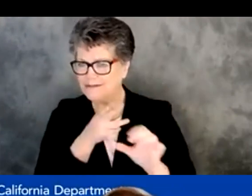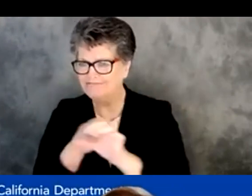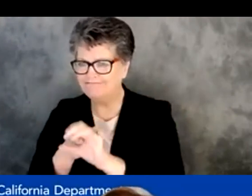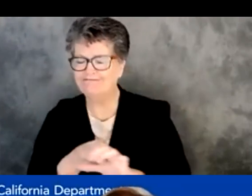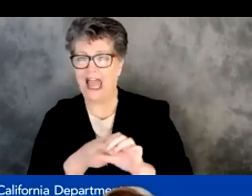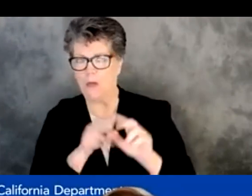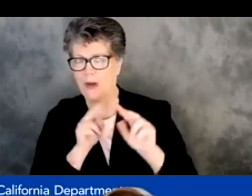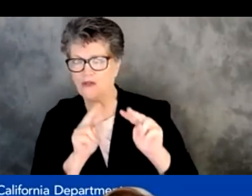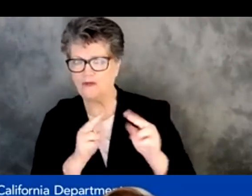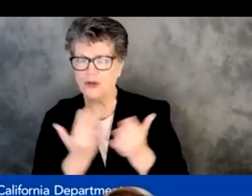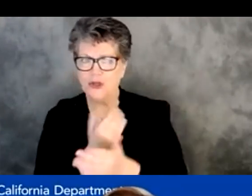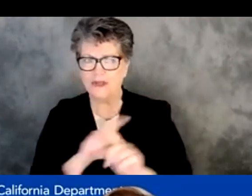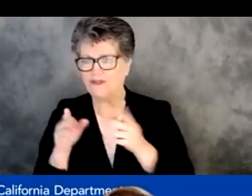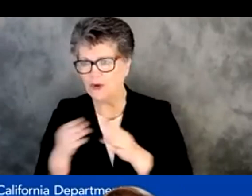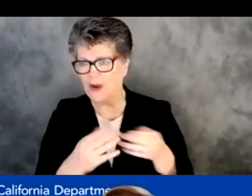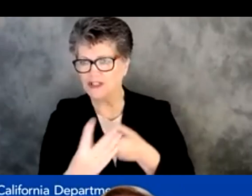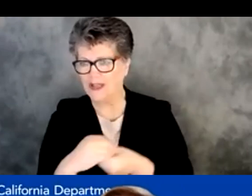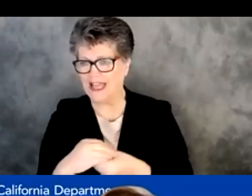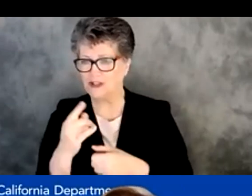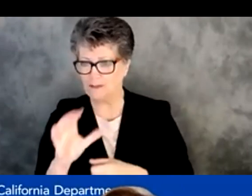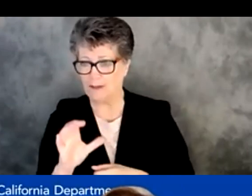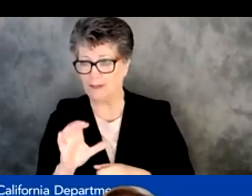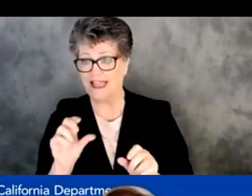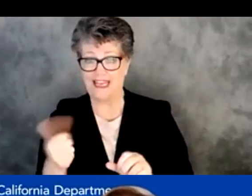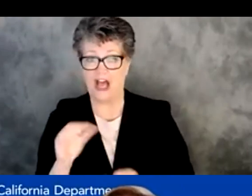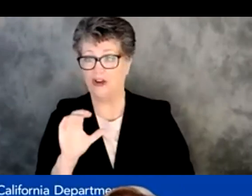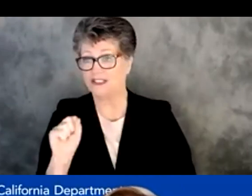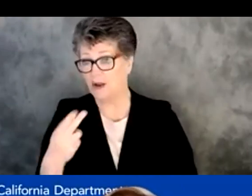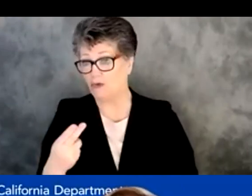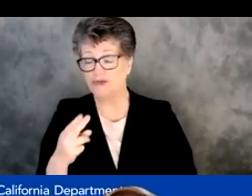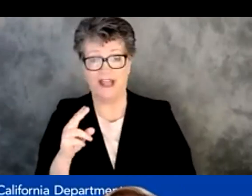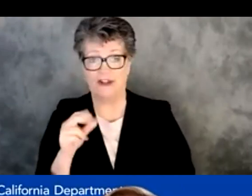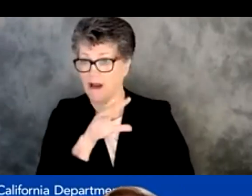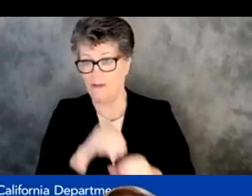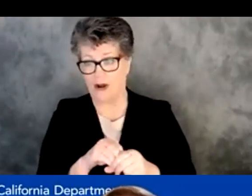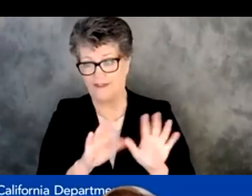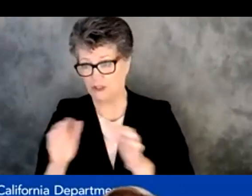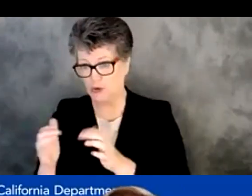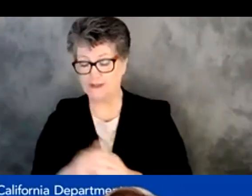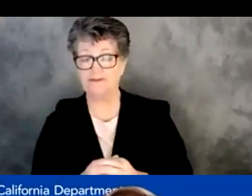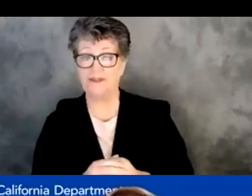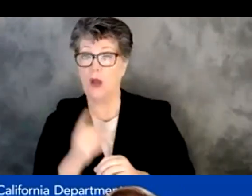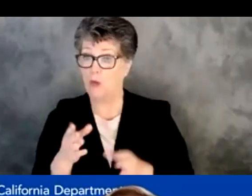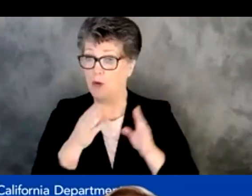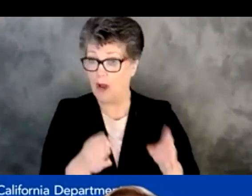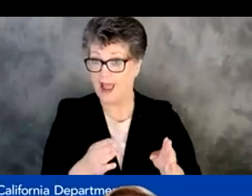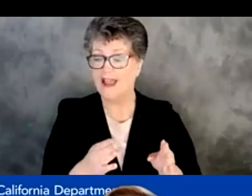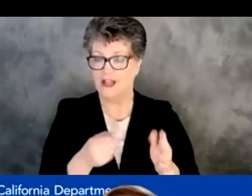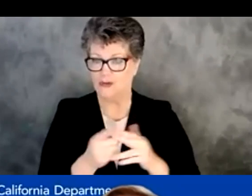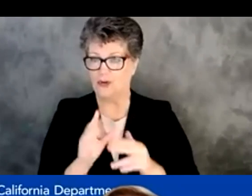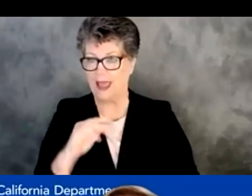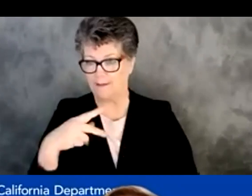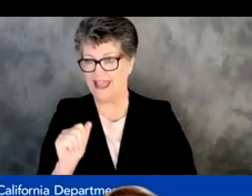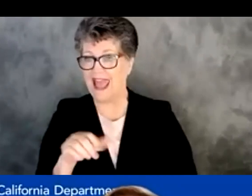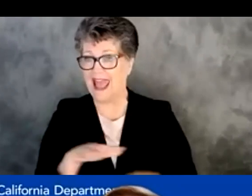to look for new and different ways to engage the public and other stakeholders who aren't part of these groups. And one of those ways is through our MPA